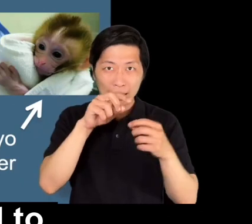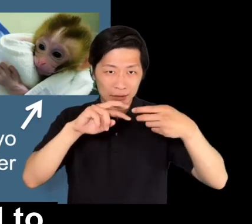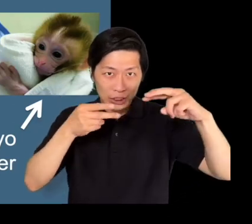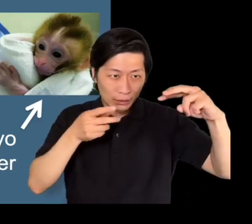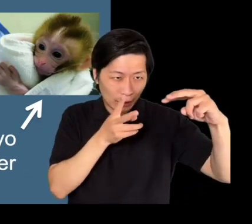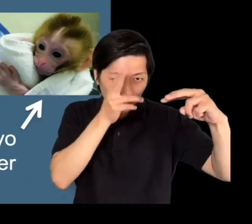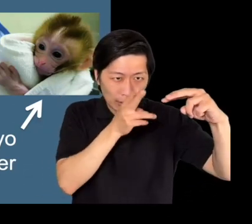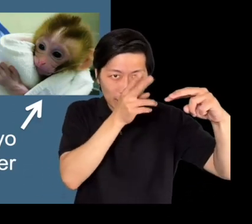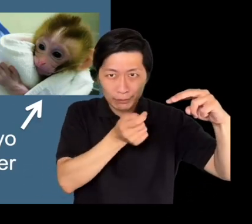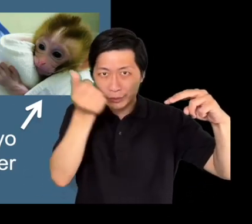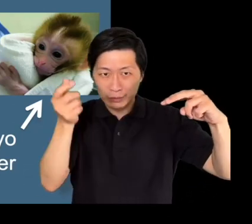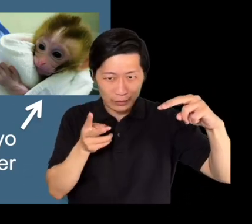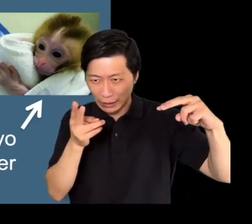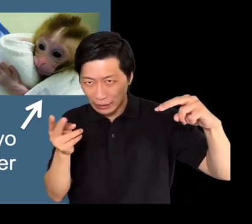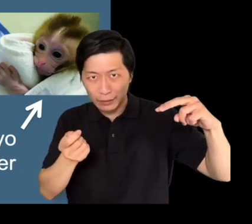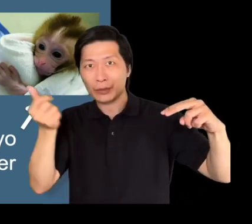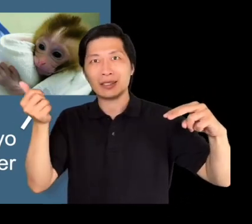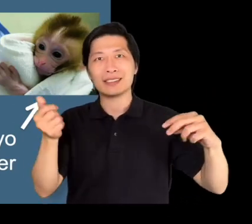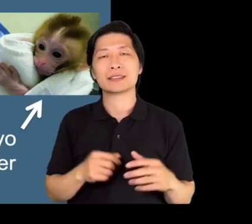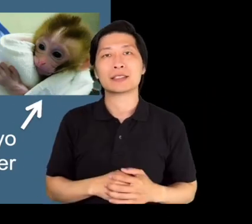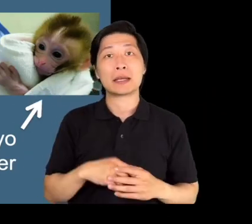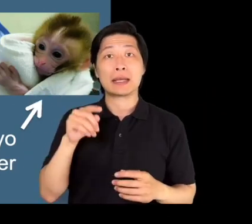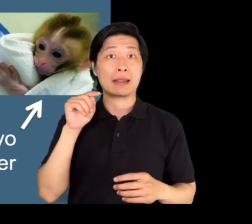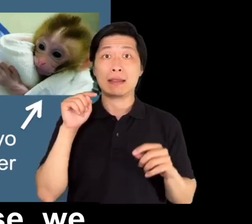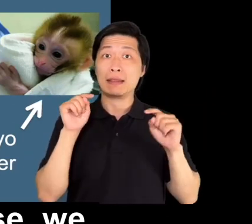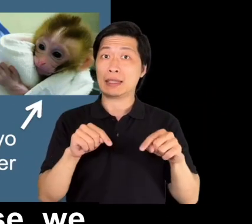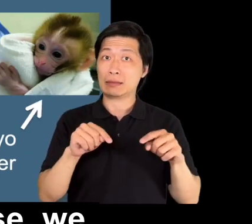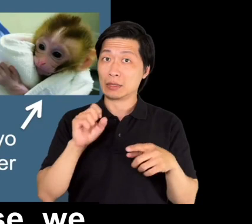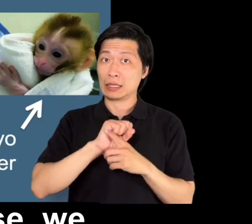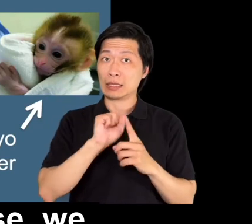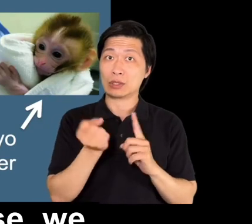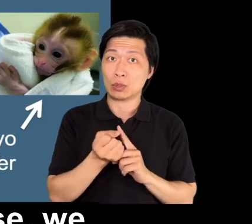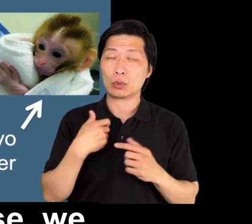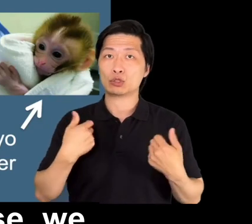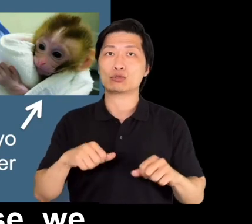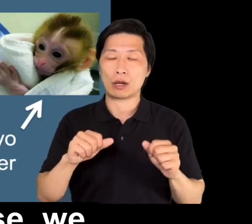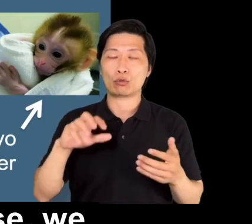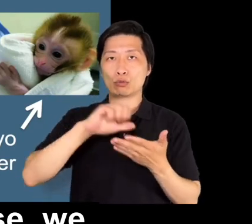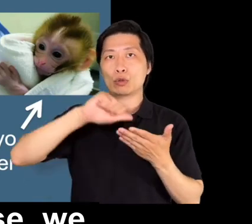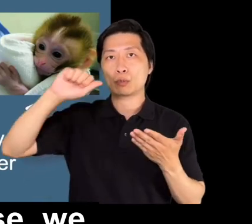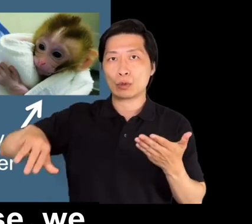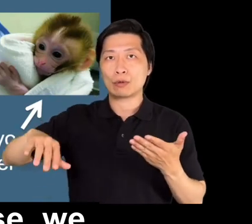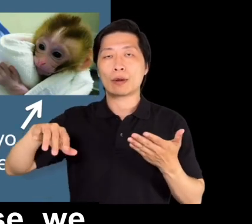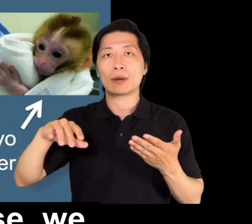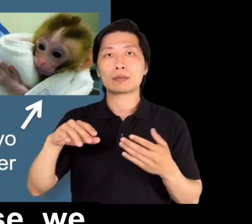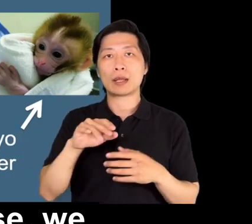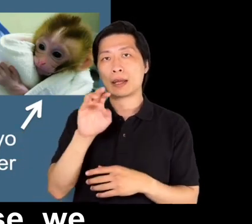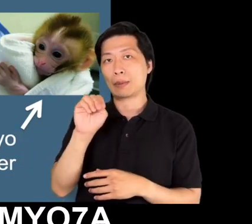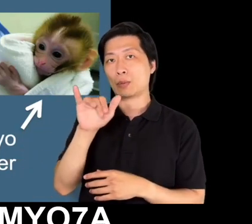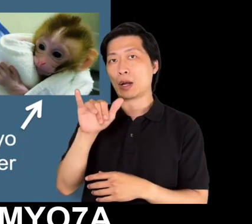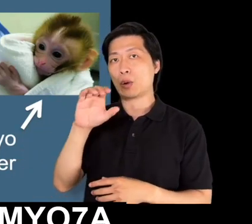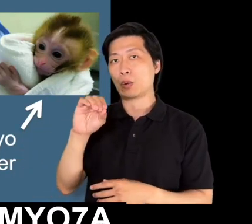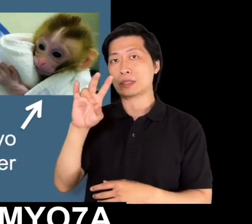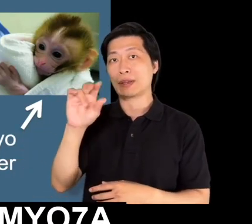In this case, we are trying to remove key parts of the MYO7A gene in